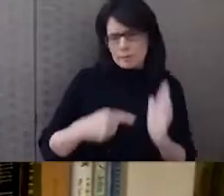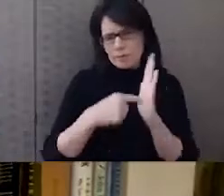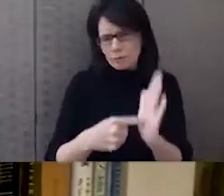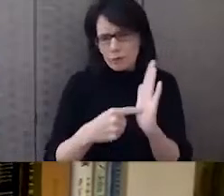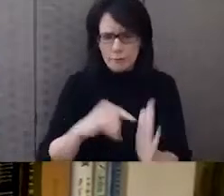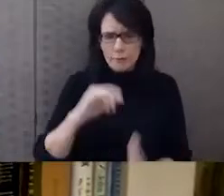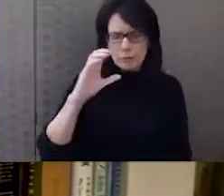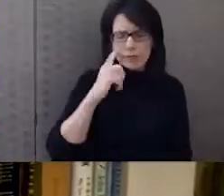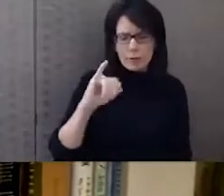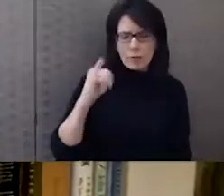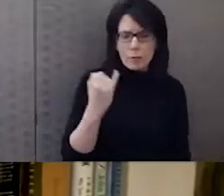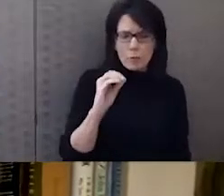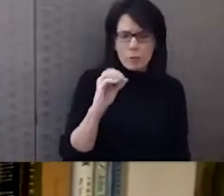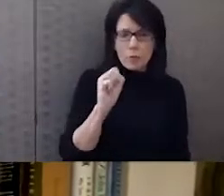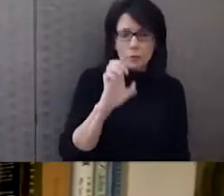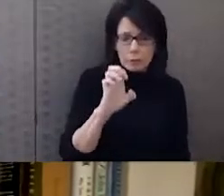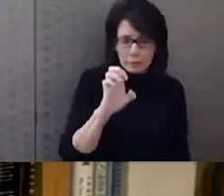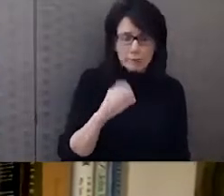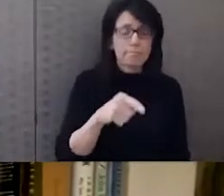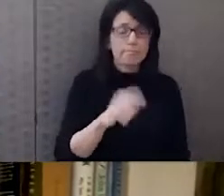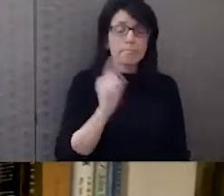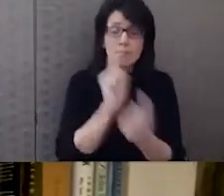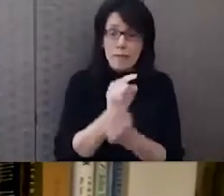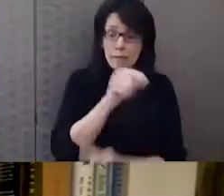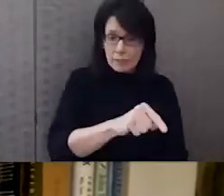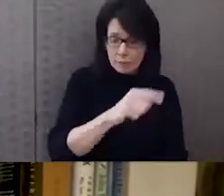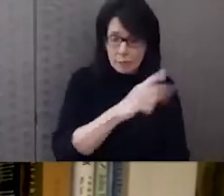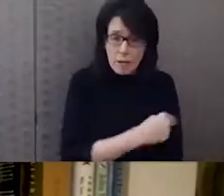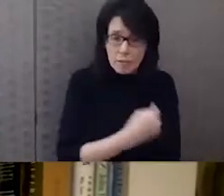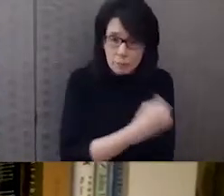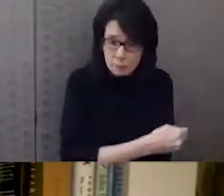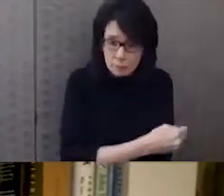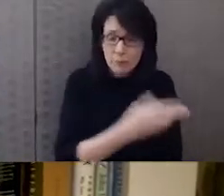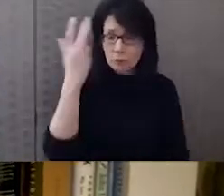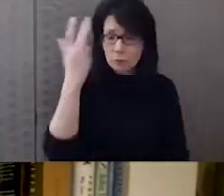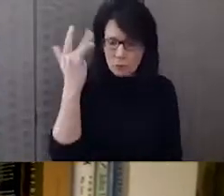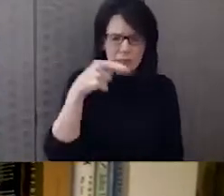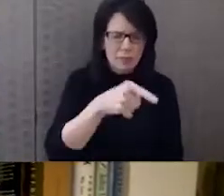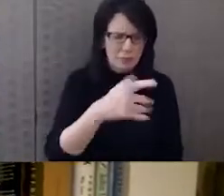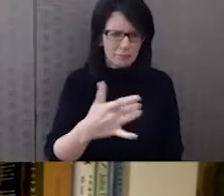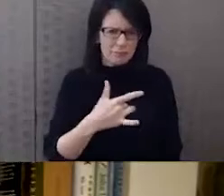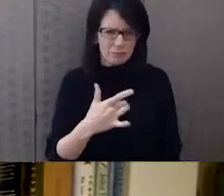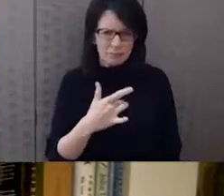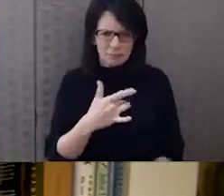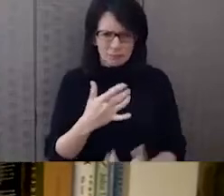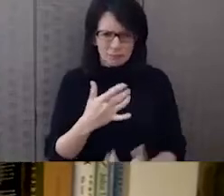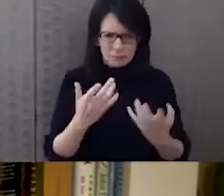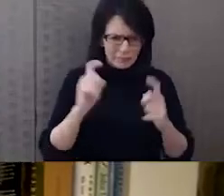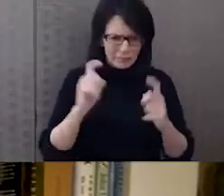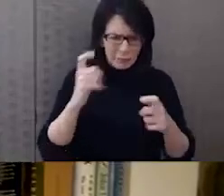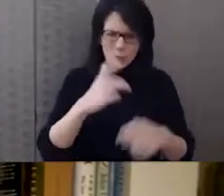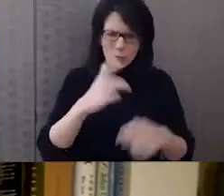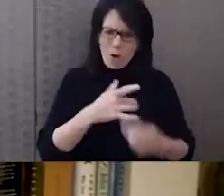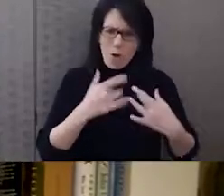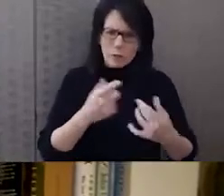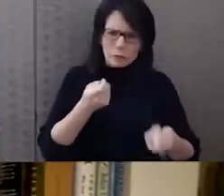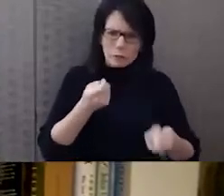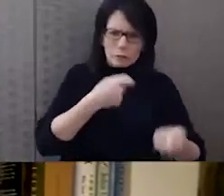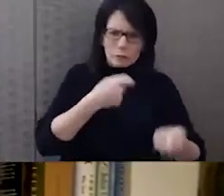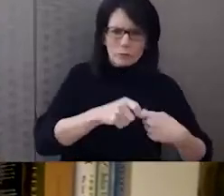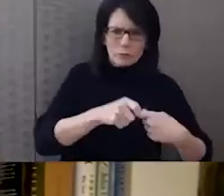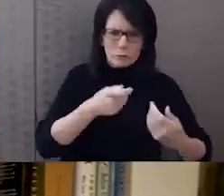recovering from emergency heart surgery. He'd been denied a heart transplant because of concerns of his immigration status and continued health coverage.